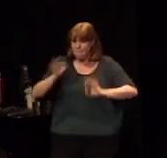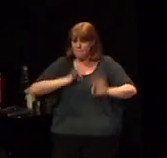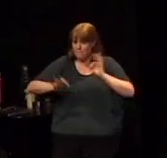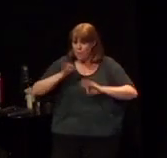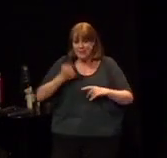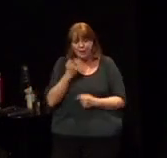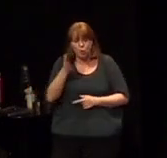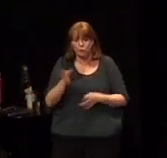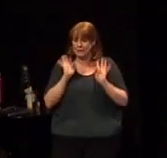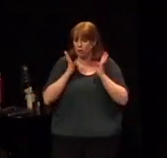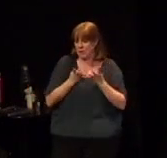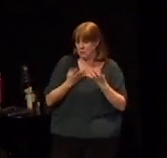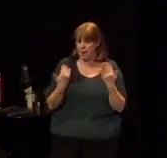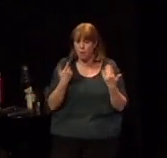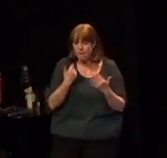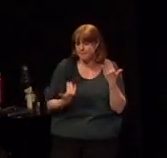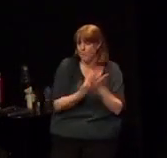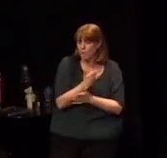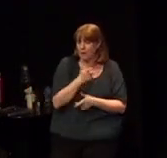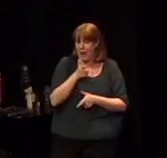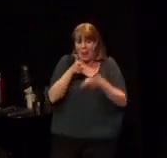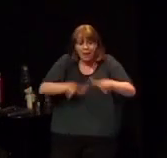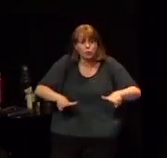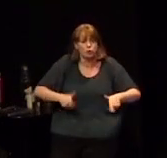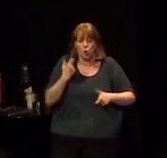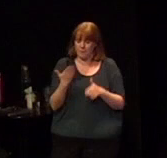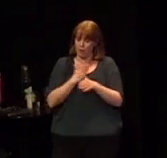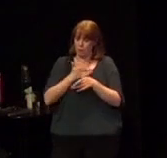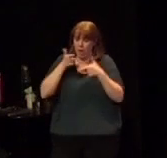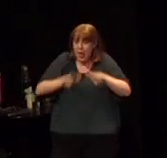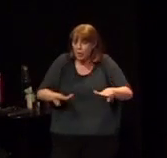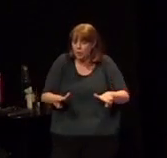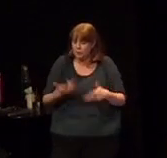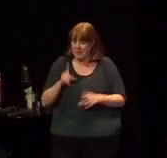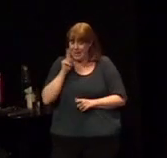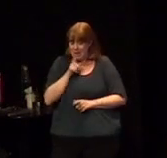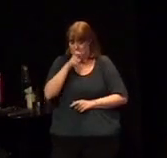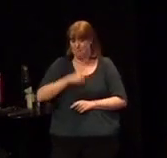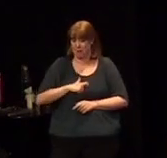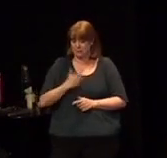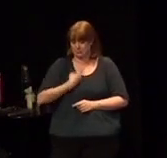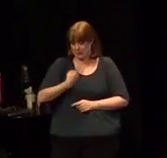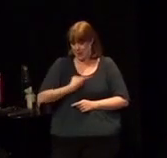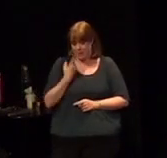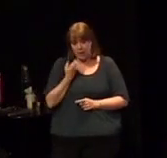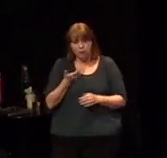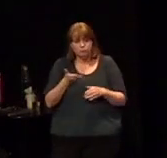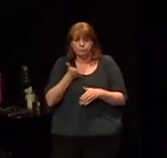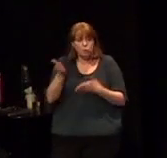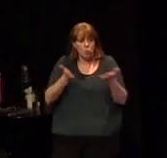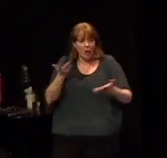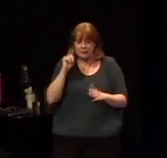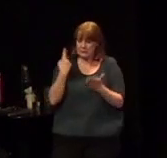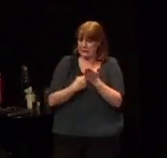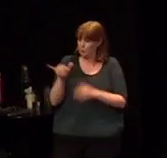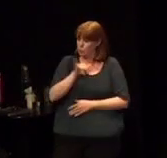see Shakespeare, I can see that in modern speak or with the original text. And as a hearing participant, I can